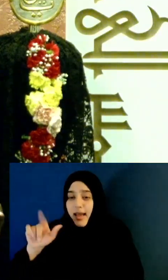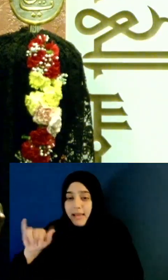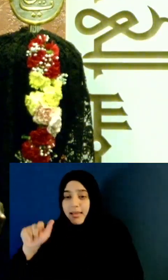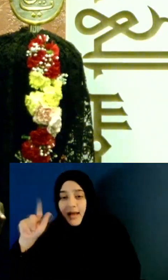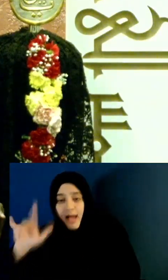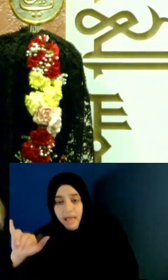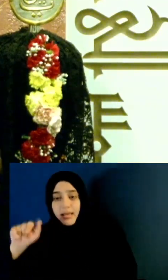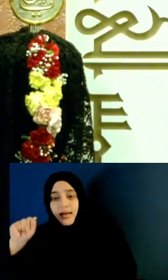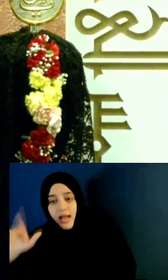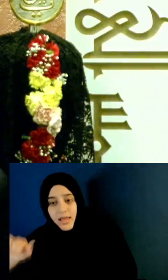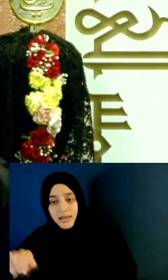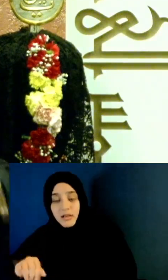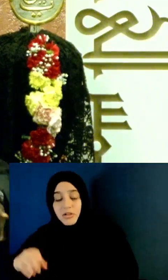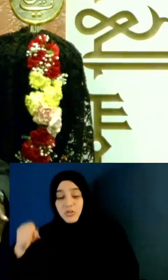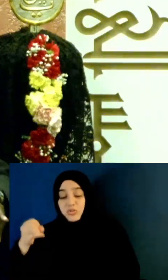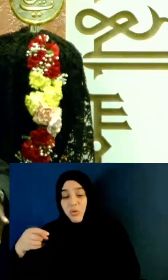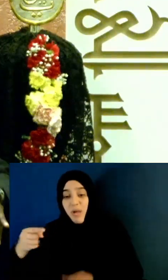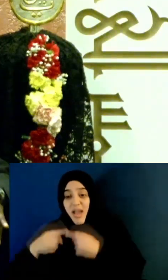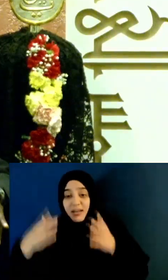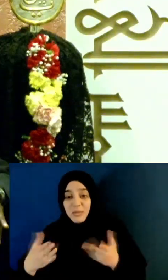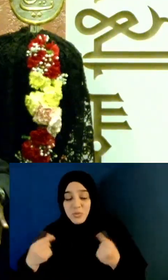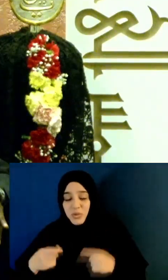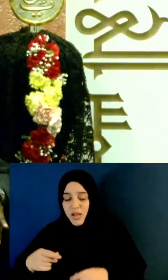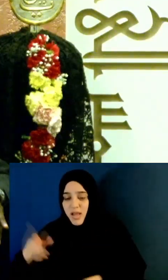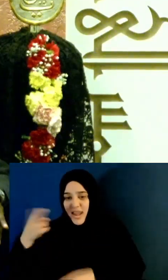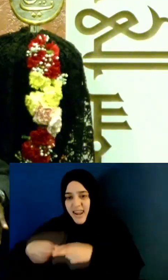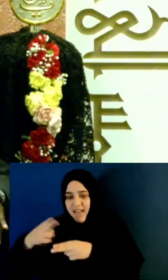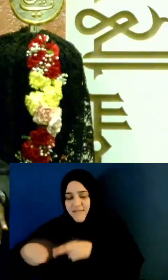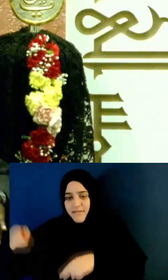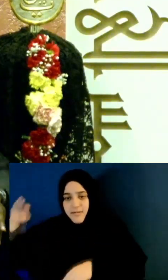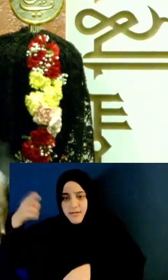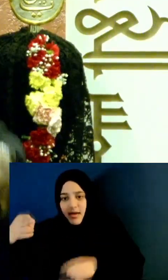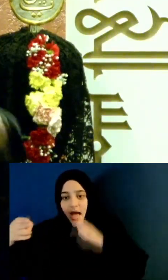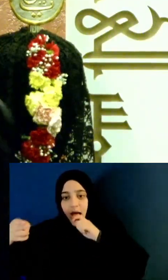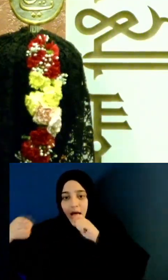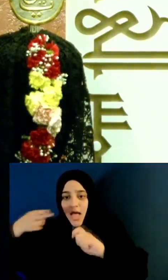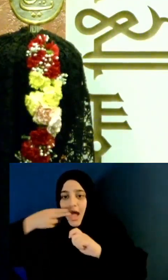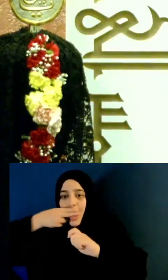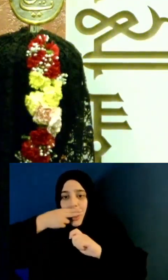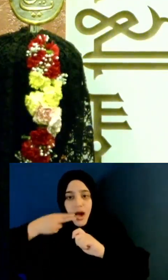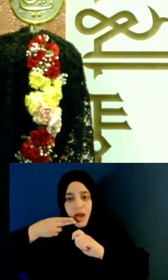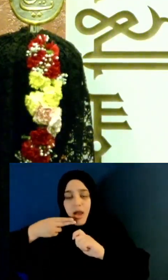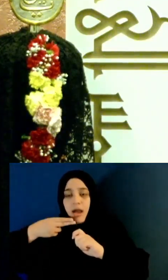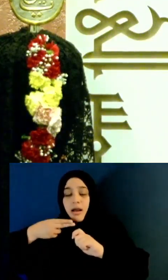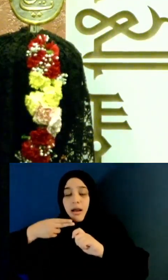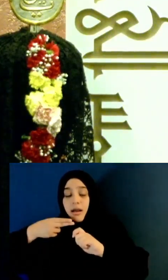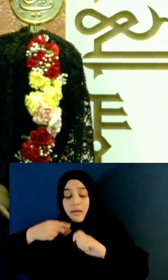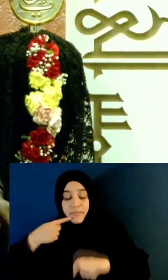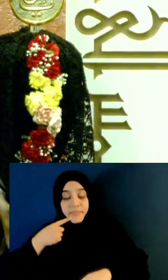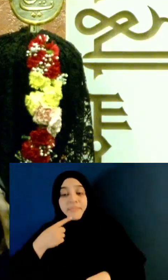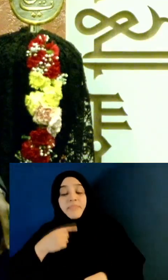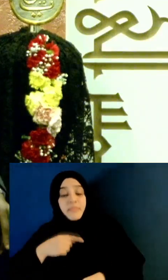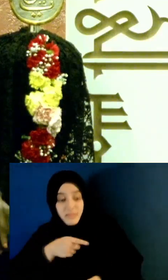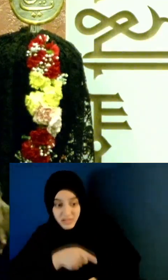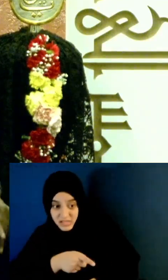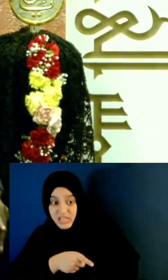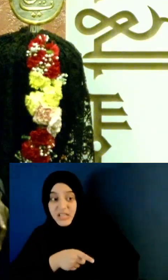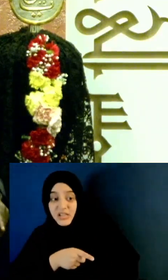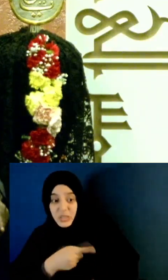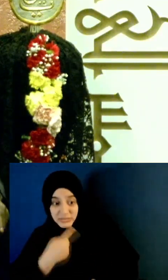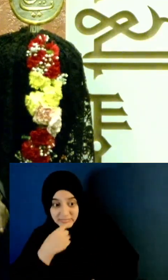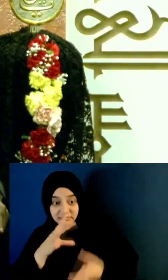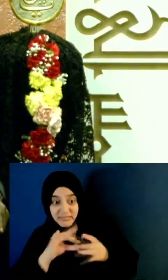the enemies placed knife on his tongue and they said to him, talk Ali again, we will cut